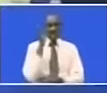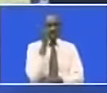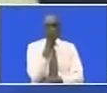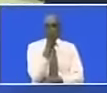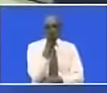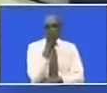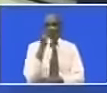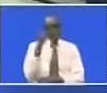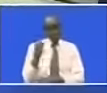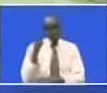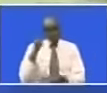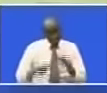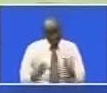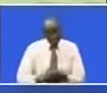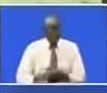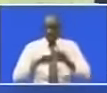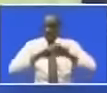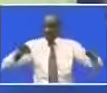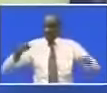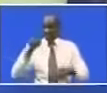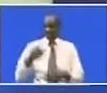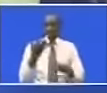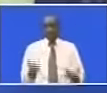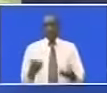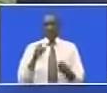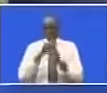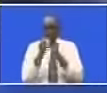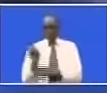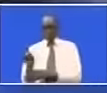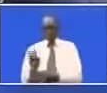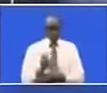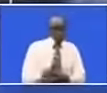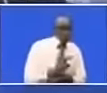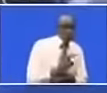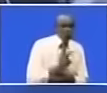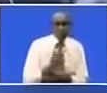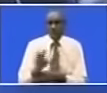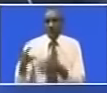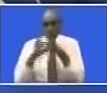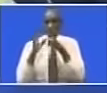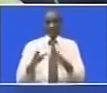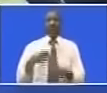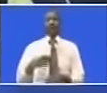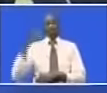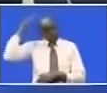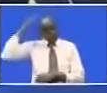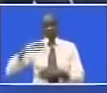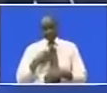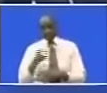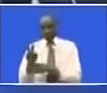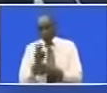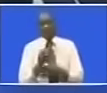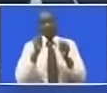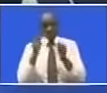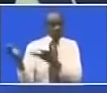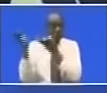Nyeri in May this year. The altar was inspected by a team led by the coordinator of the Pope's visit. It will be transported